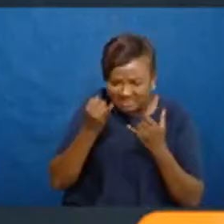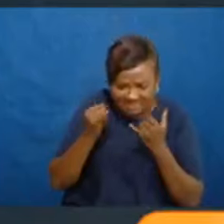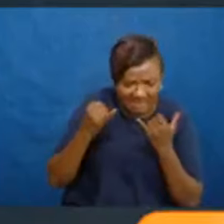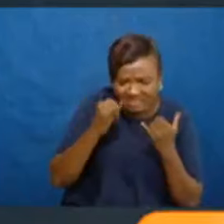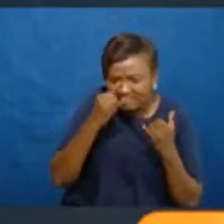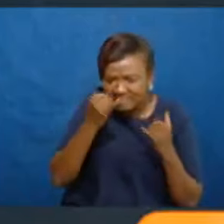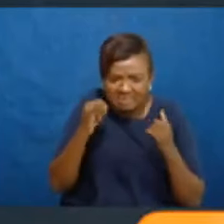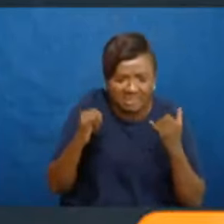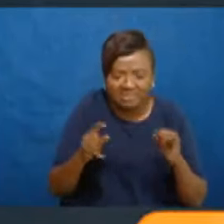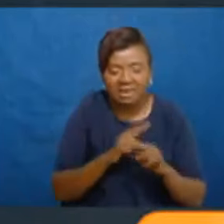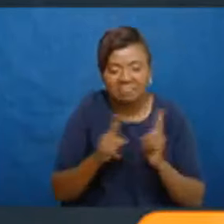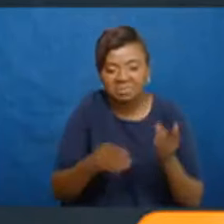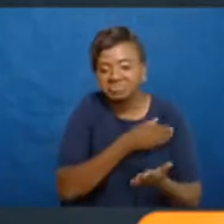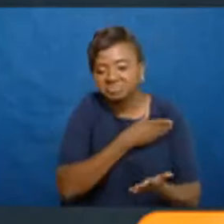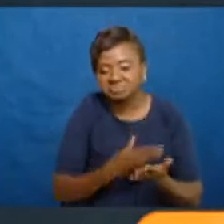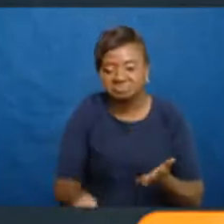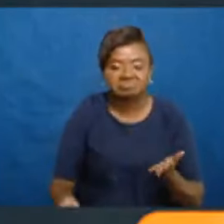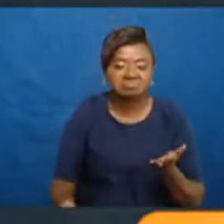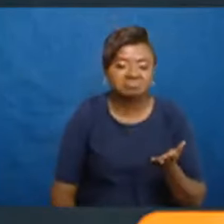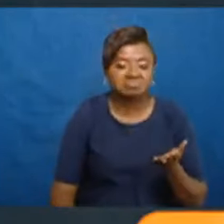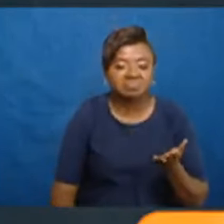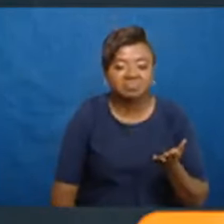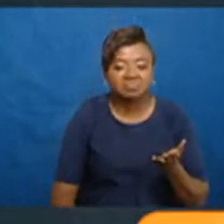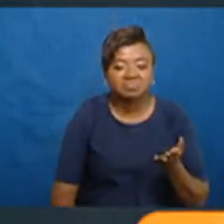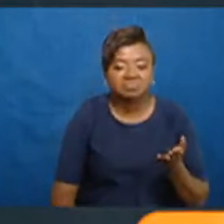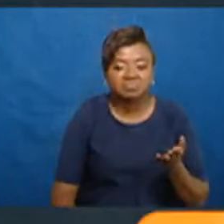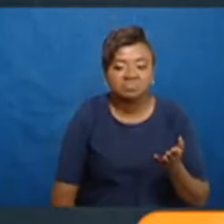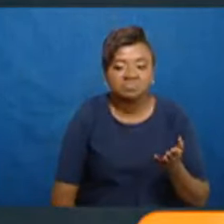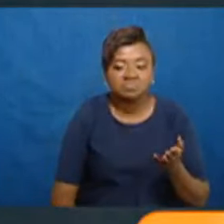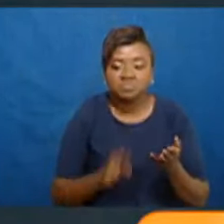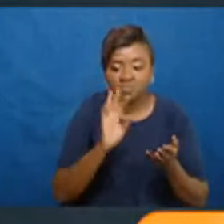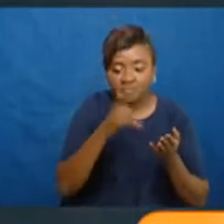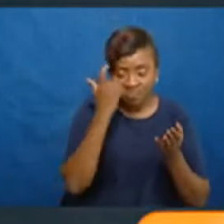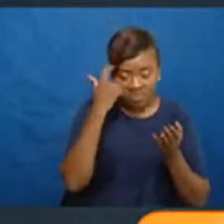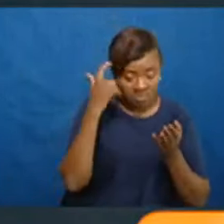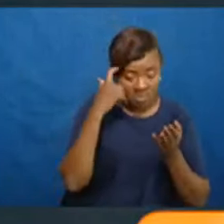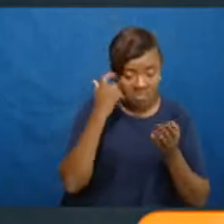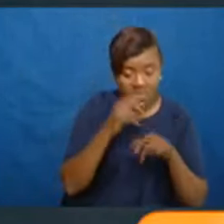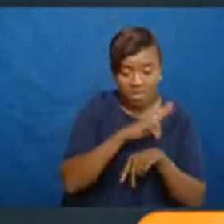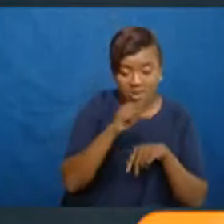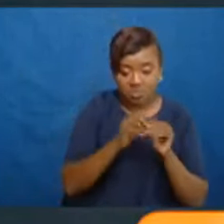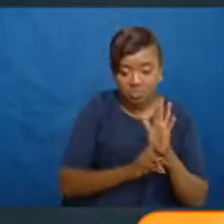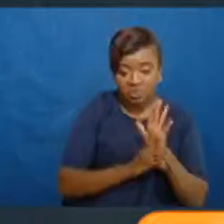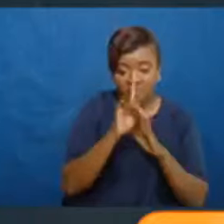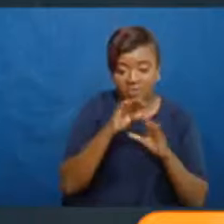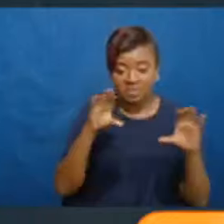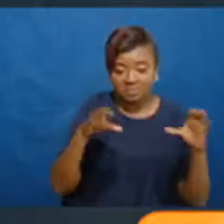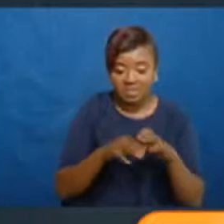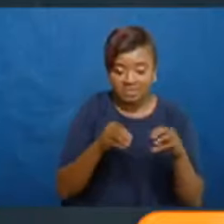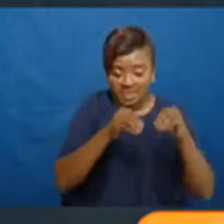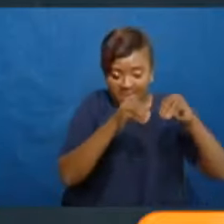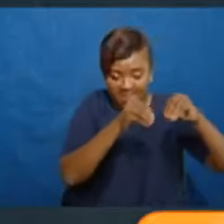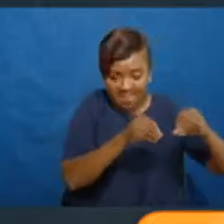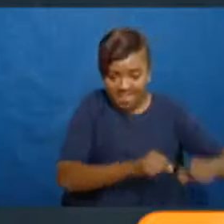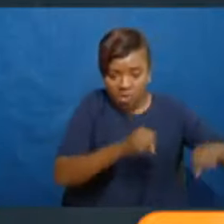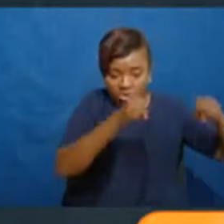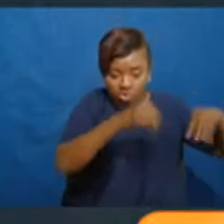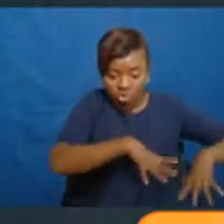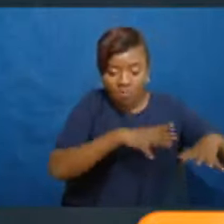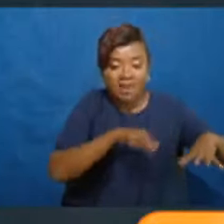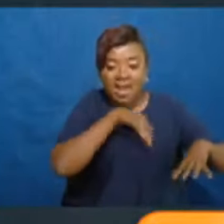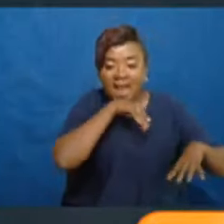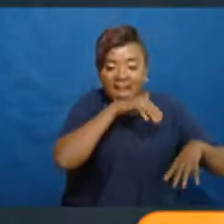when the National Development Party of Odinga was dissolved to join KANU, so